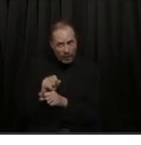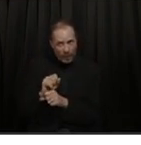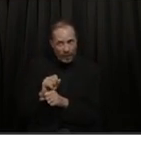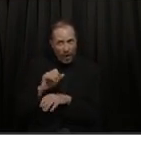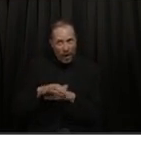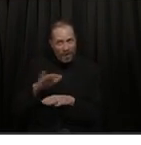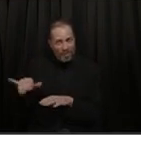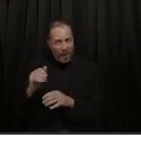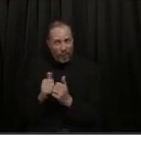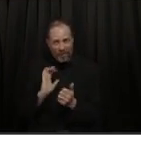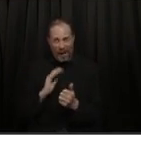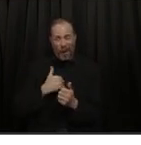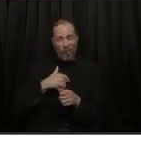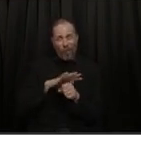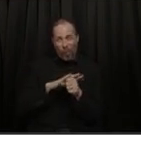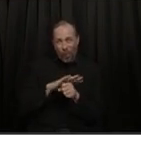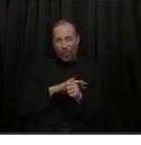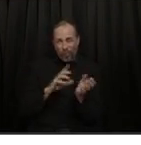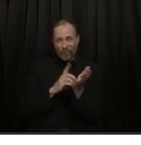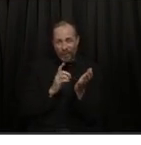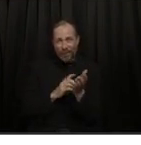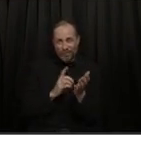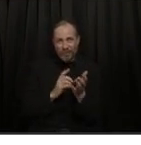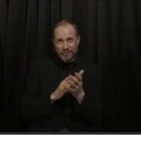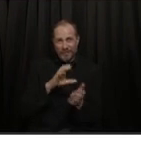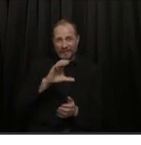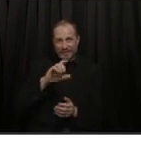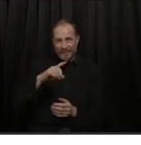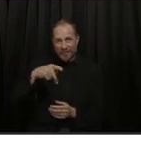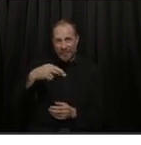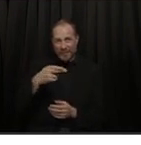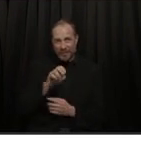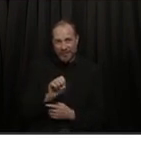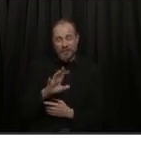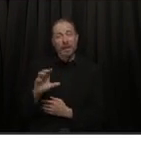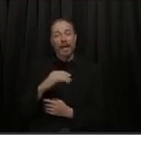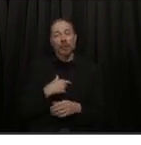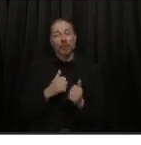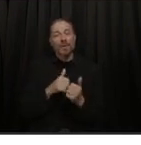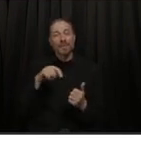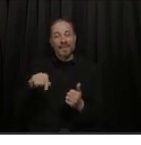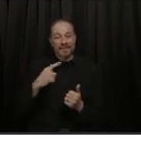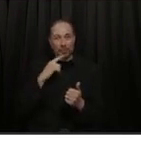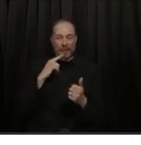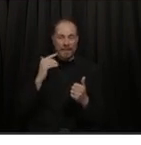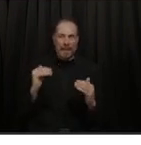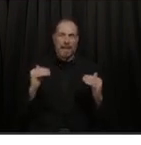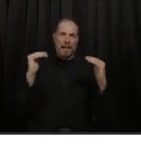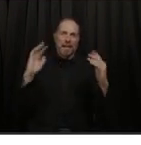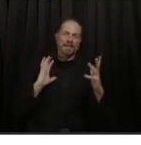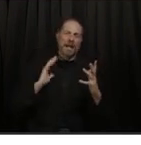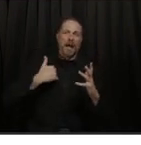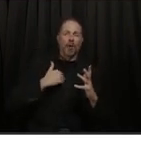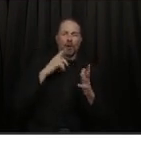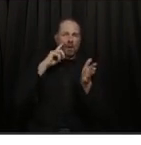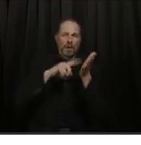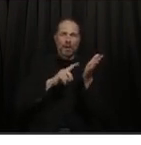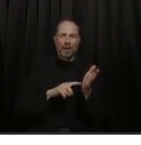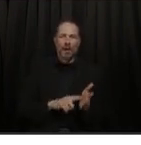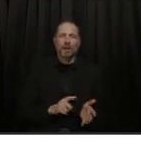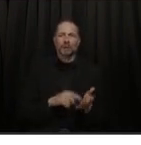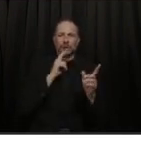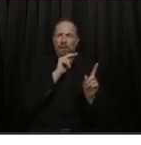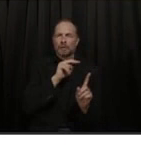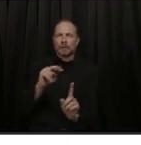our local public health partners in CDC. And then, as we did with this case, enhanced case investigation and contact tracing to make sure we have the ability